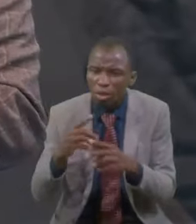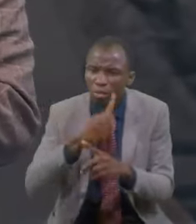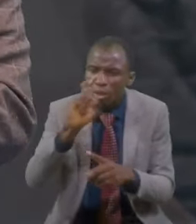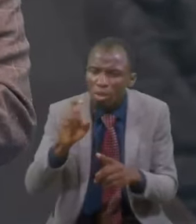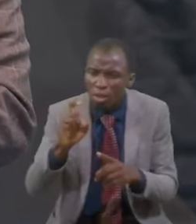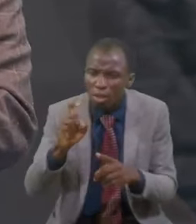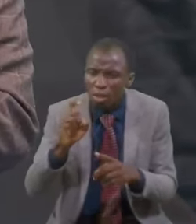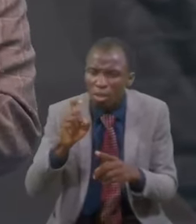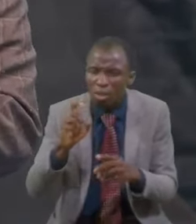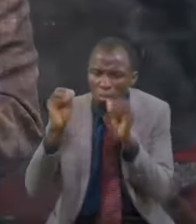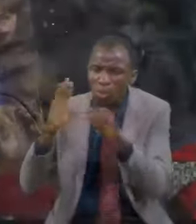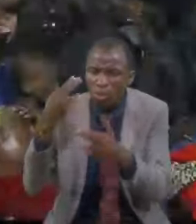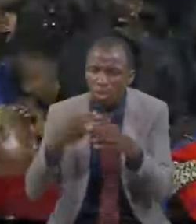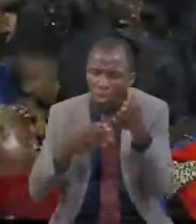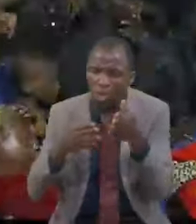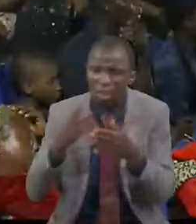What's your name?